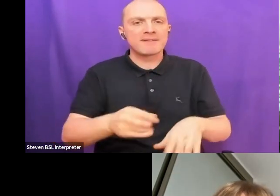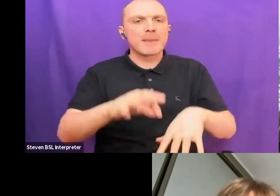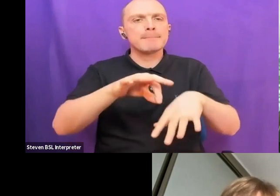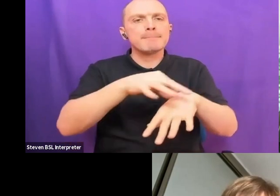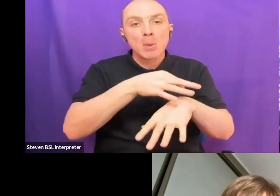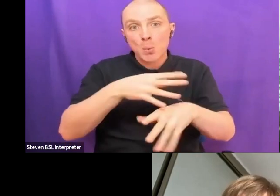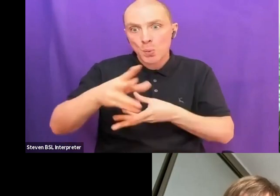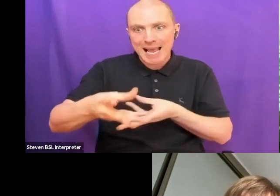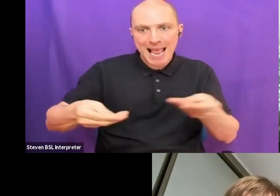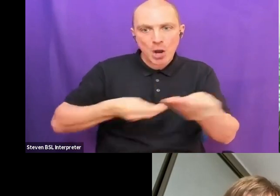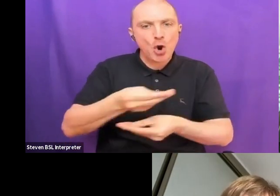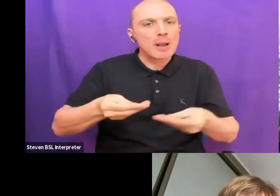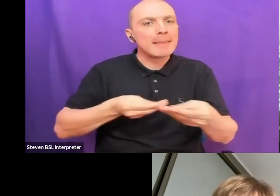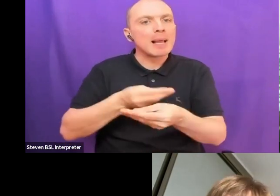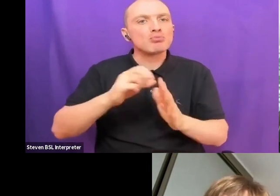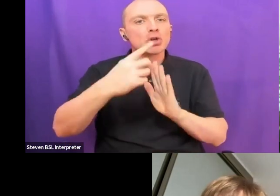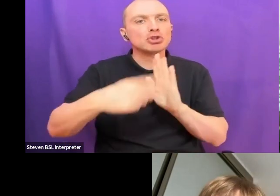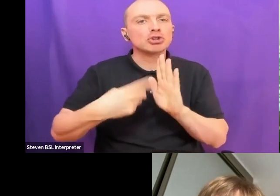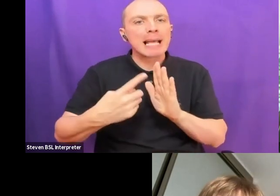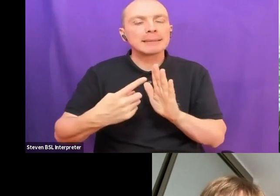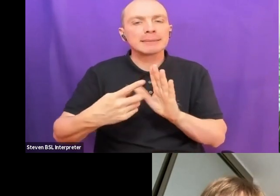to the proposed